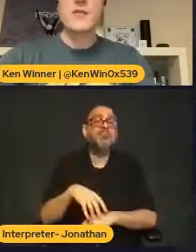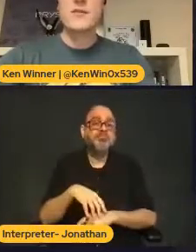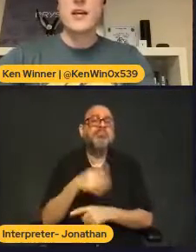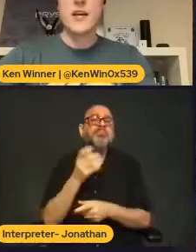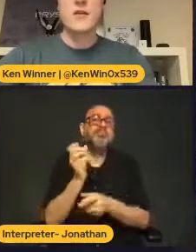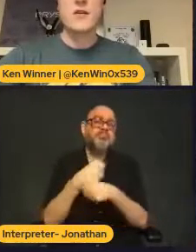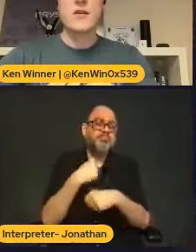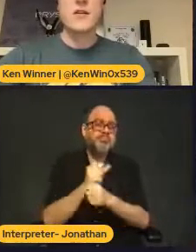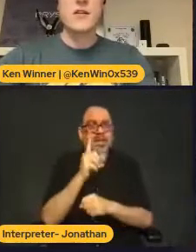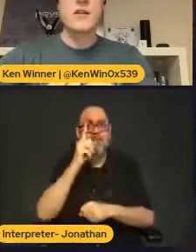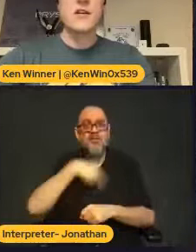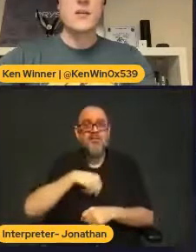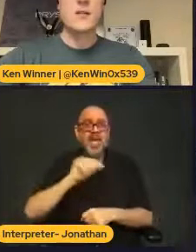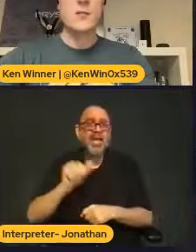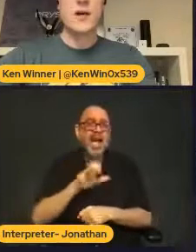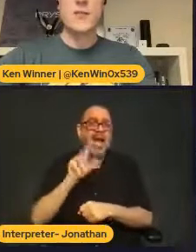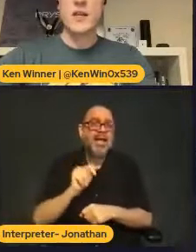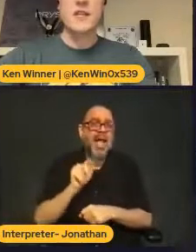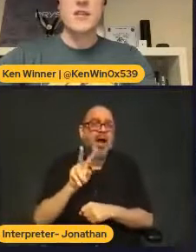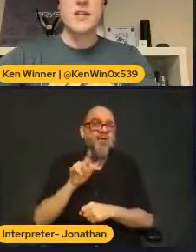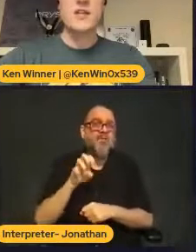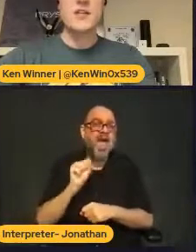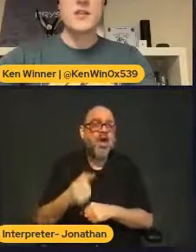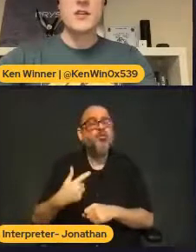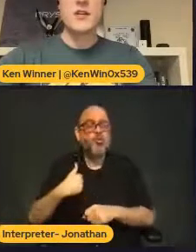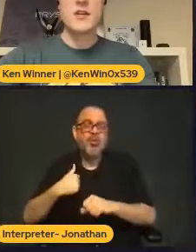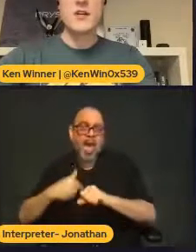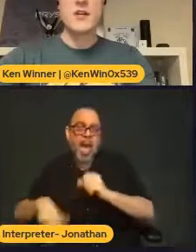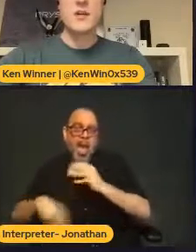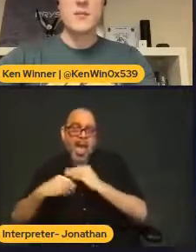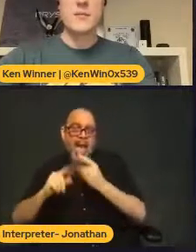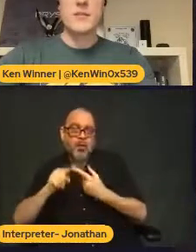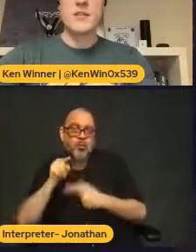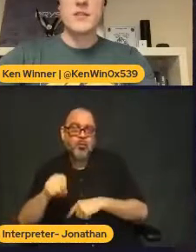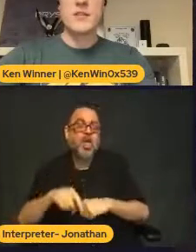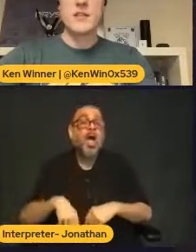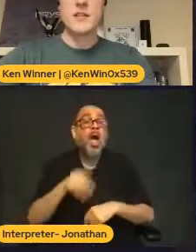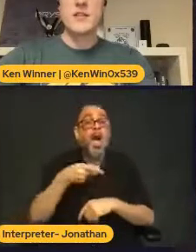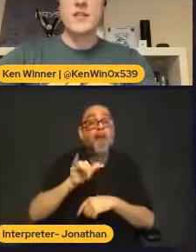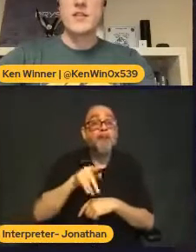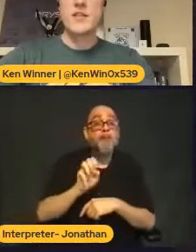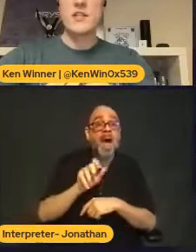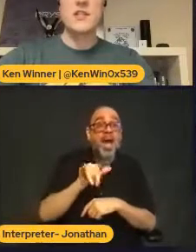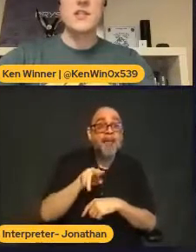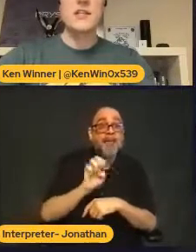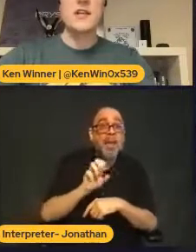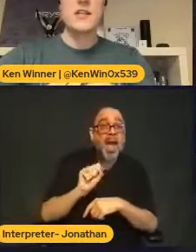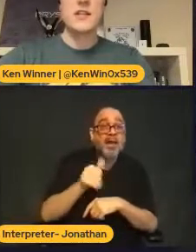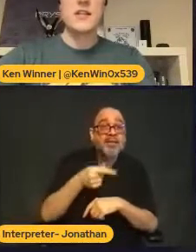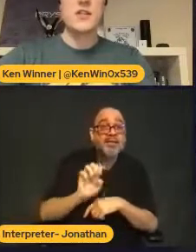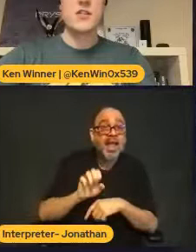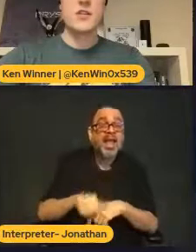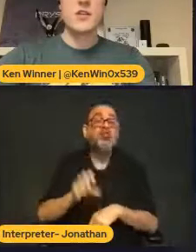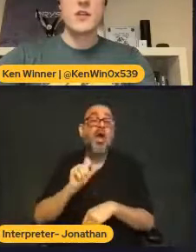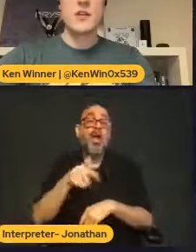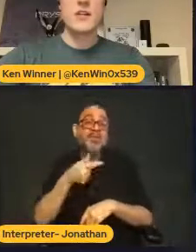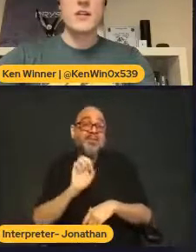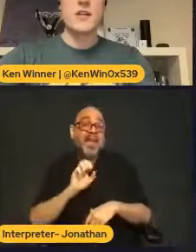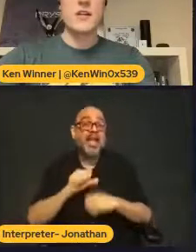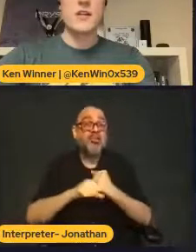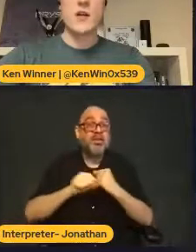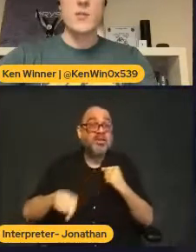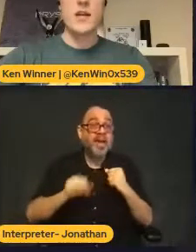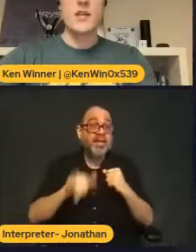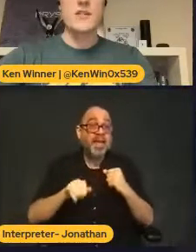account values that I had hard-coded in there, a pipeline stage, a stage extending CDK stage,